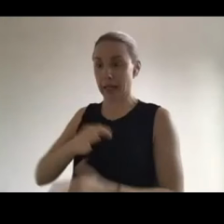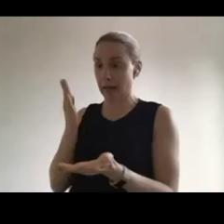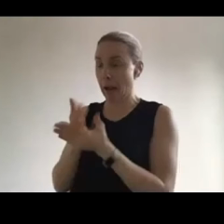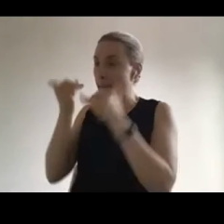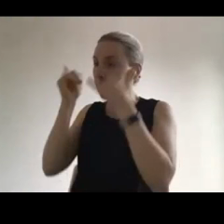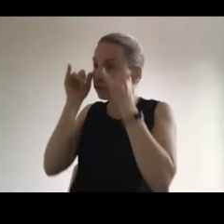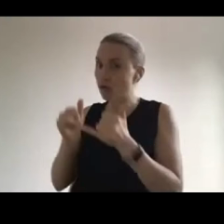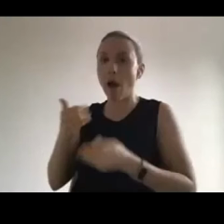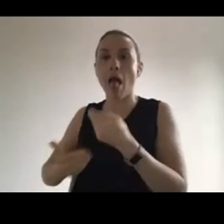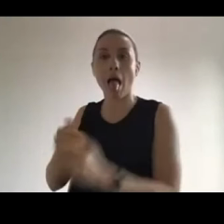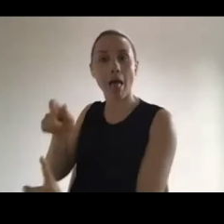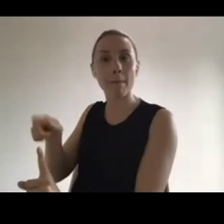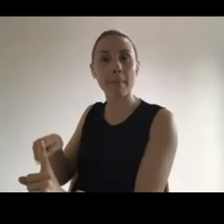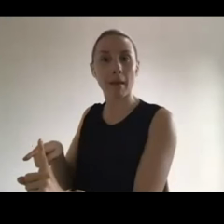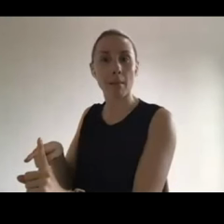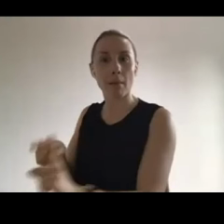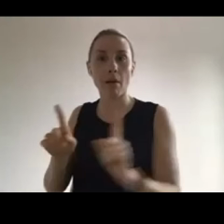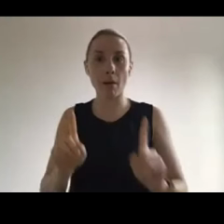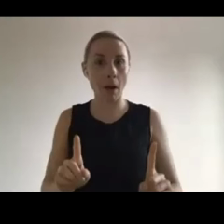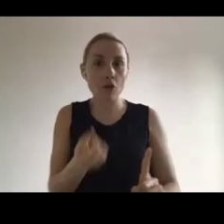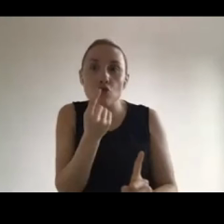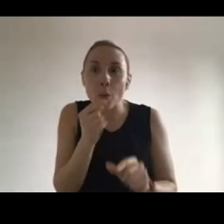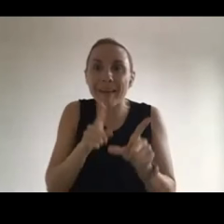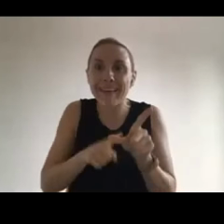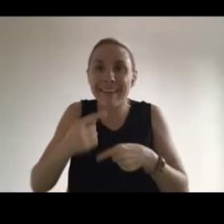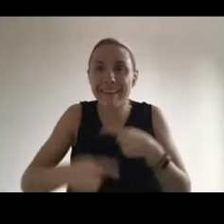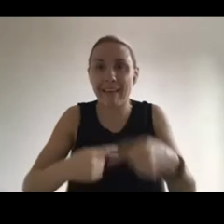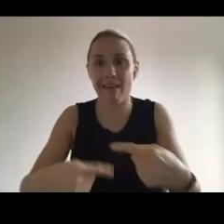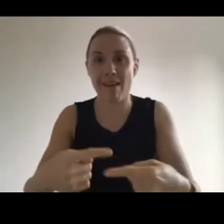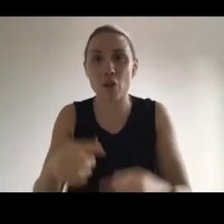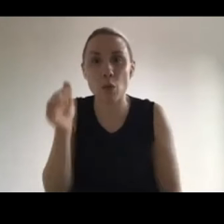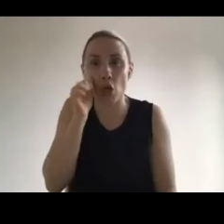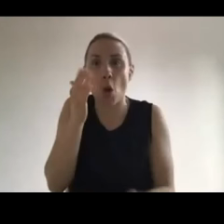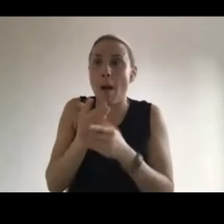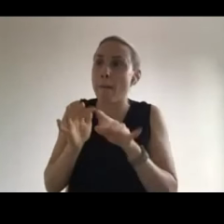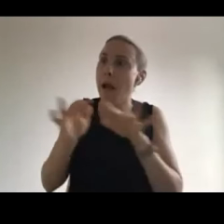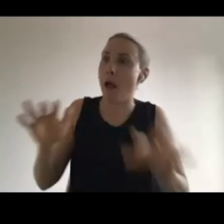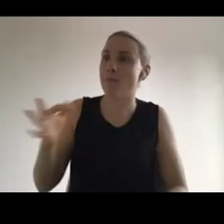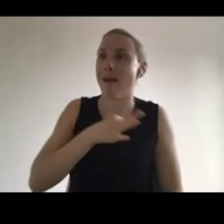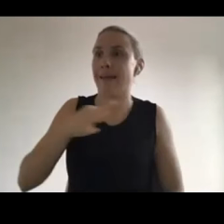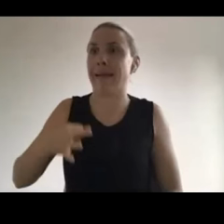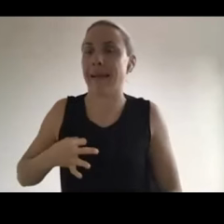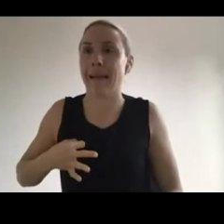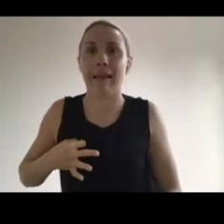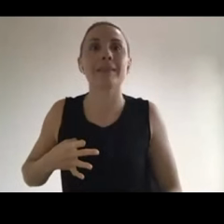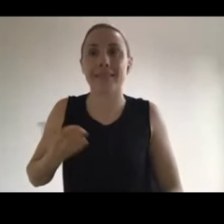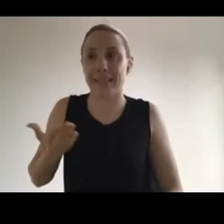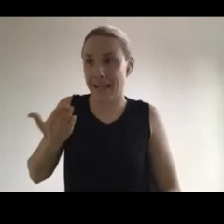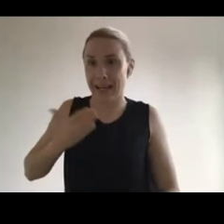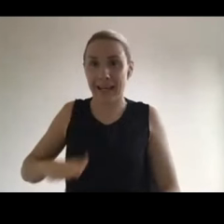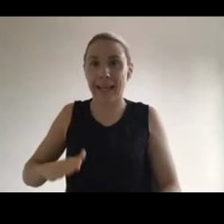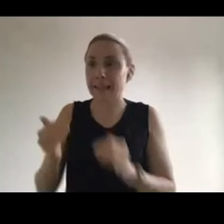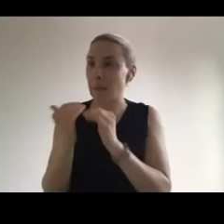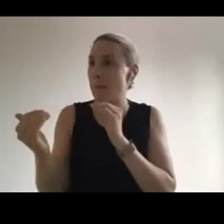the clinical side is that there is a real unmet clinical need. So we always say,